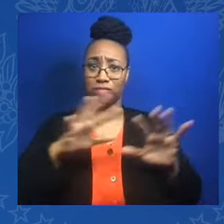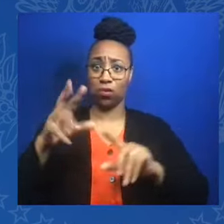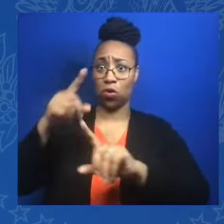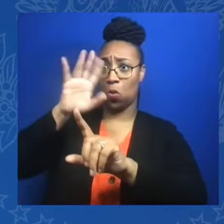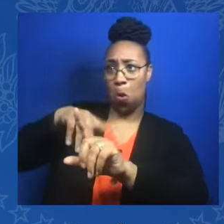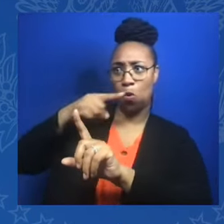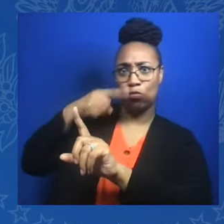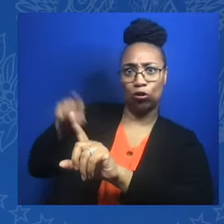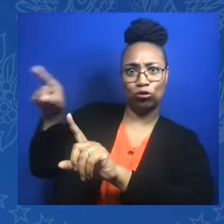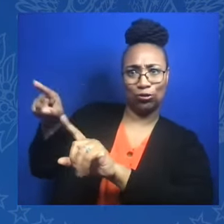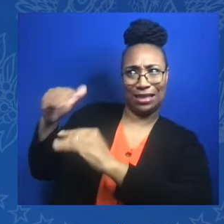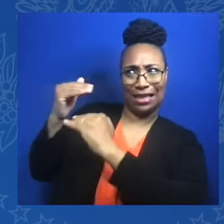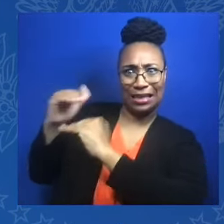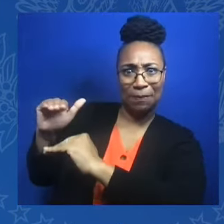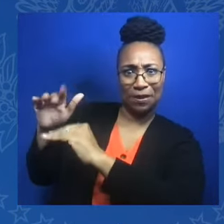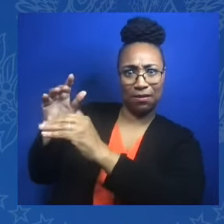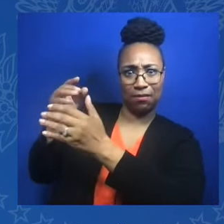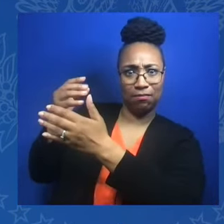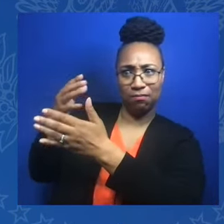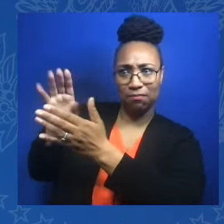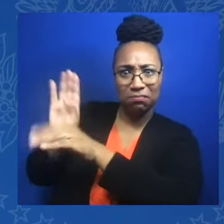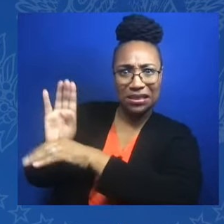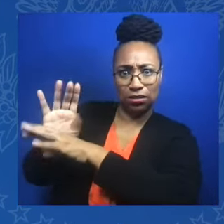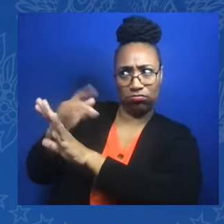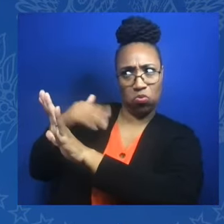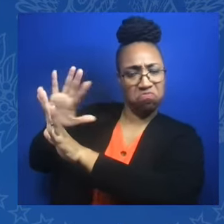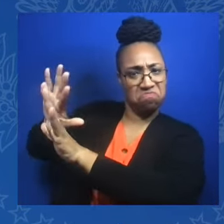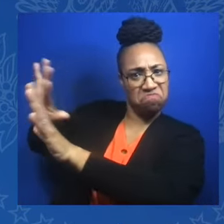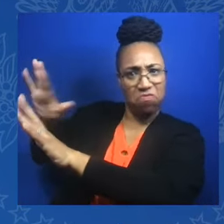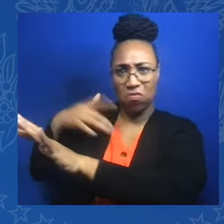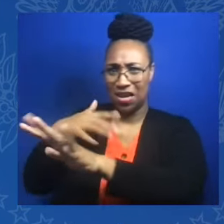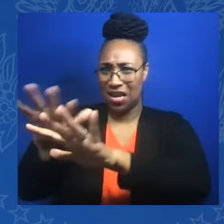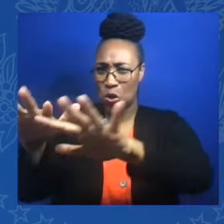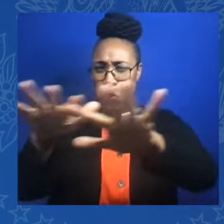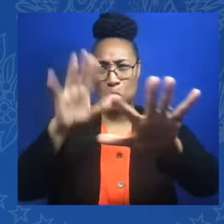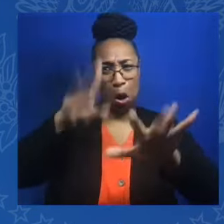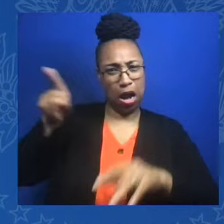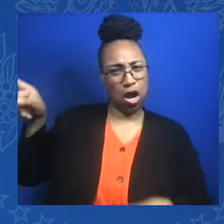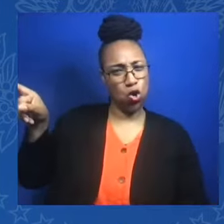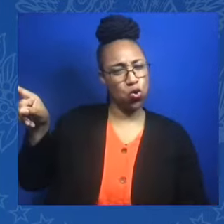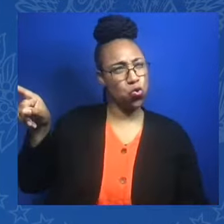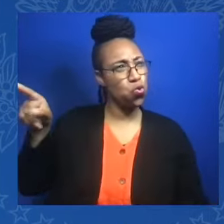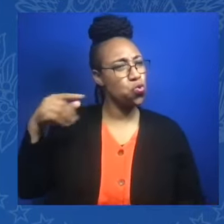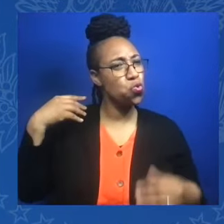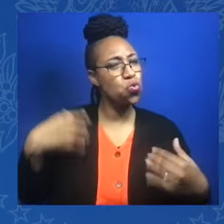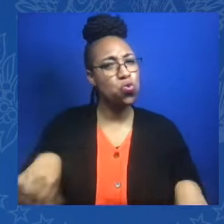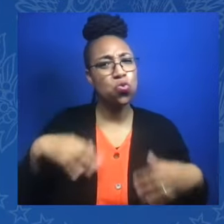and fall, and an exhausting winter, Ukraine still stands.